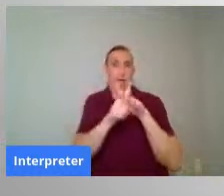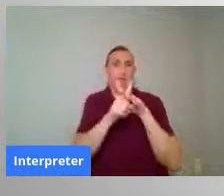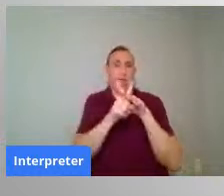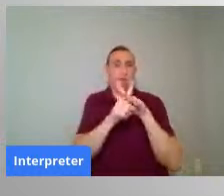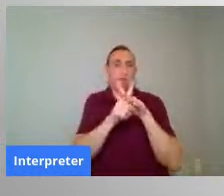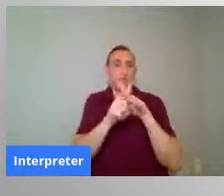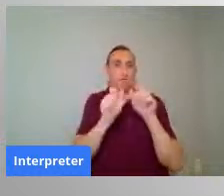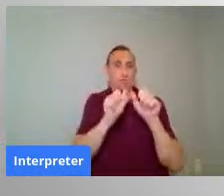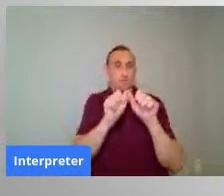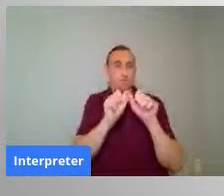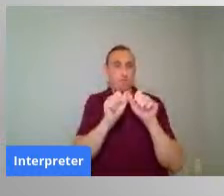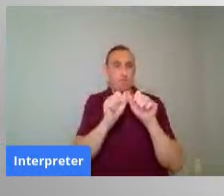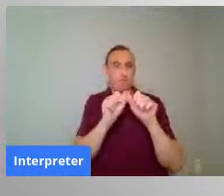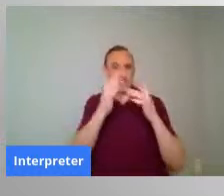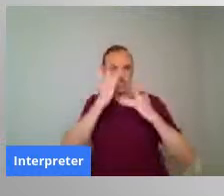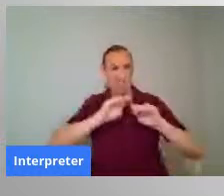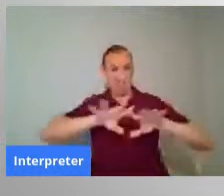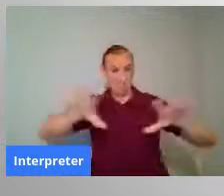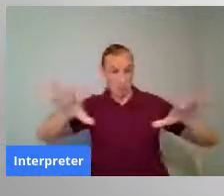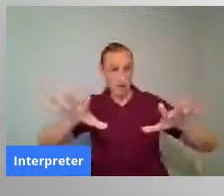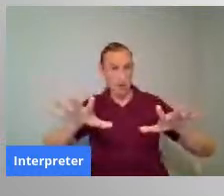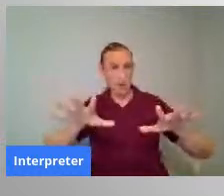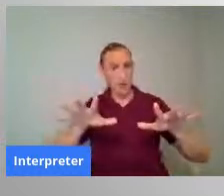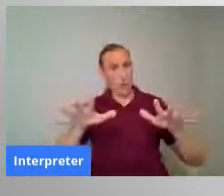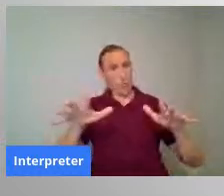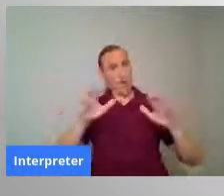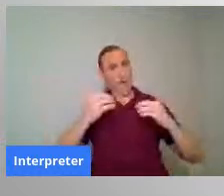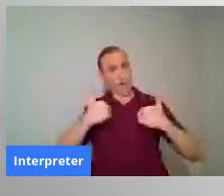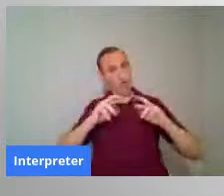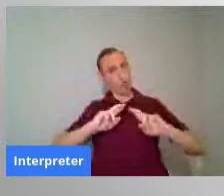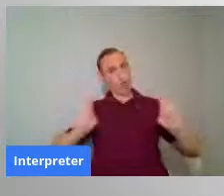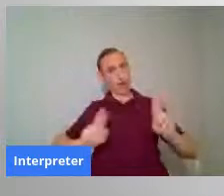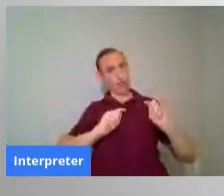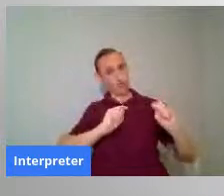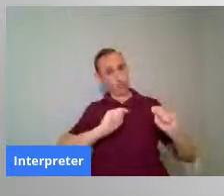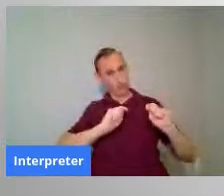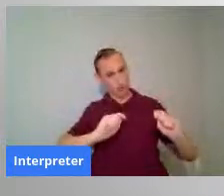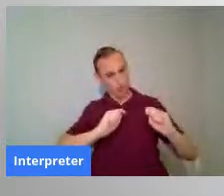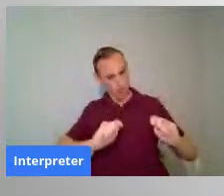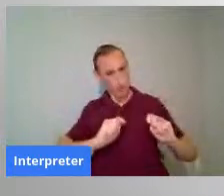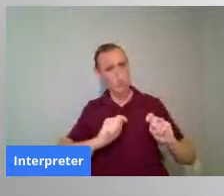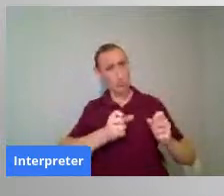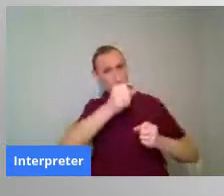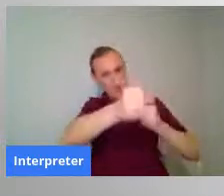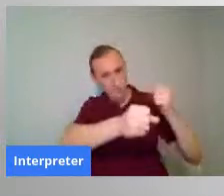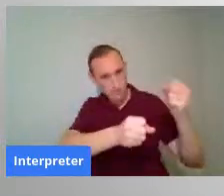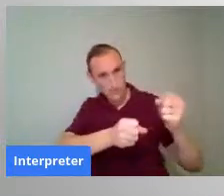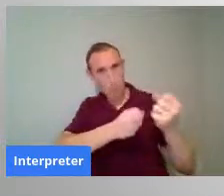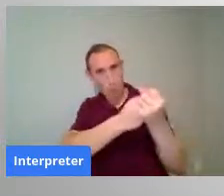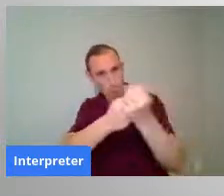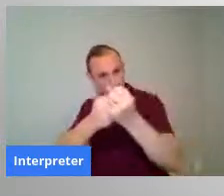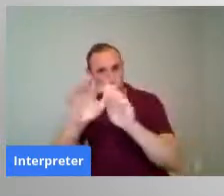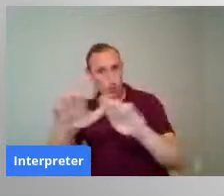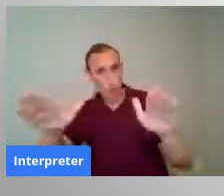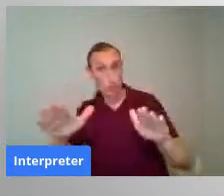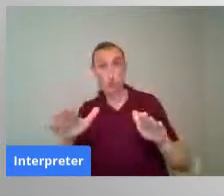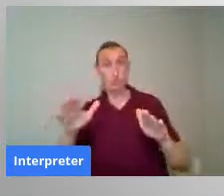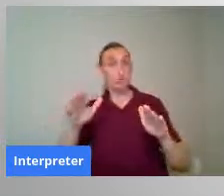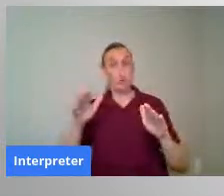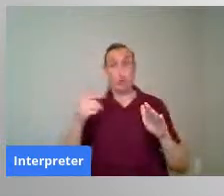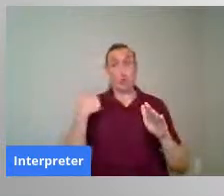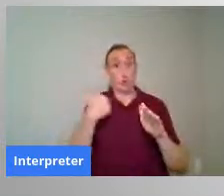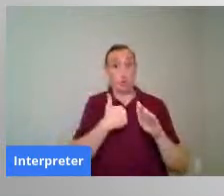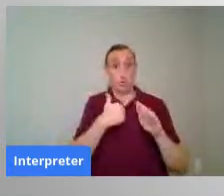can send tutors to community centers to support our kids is also something that we'll be able to continue